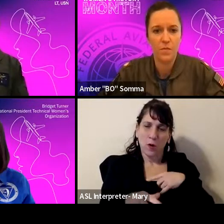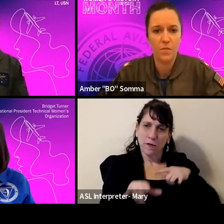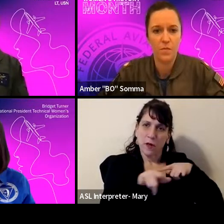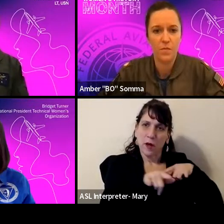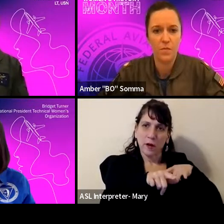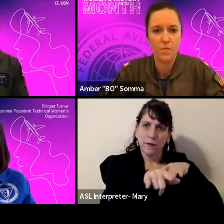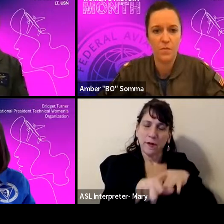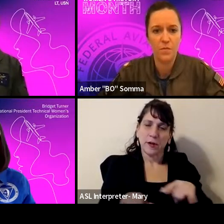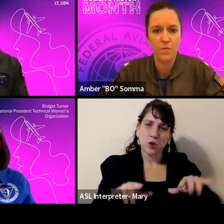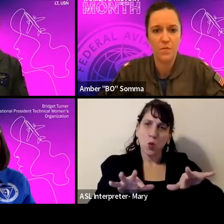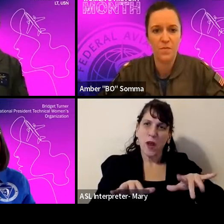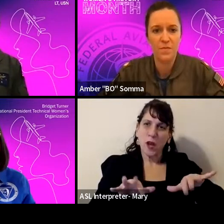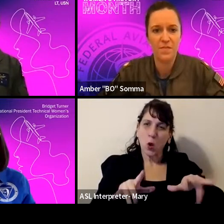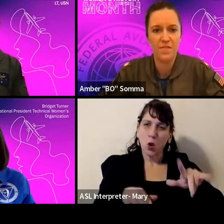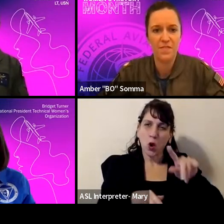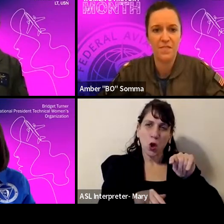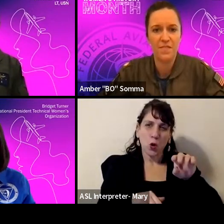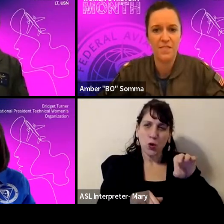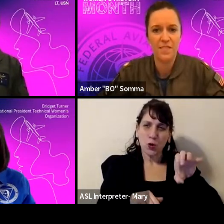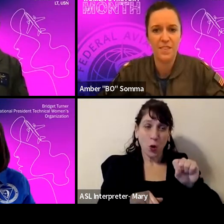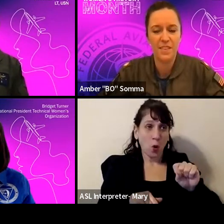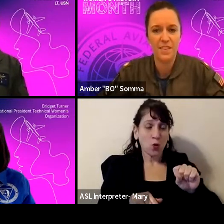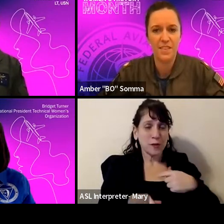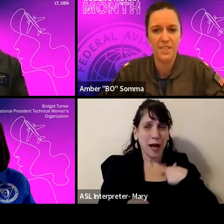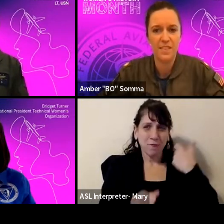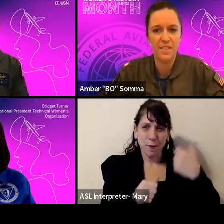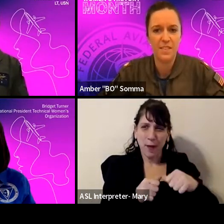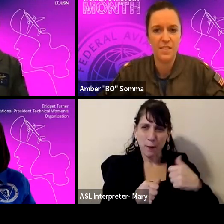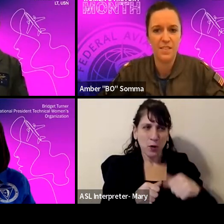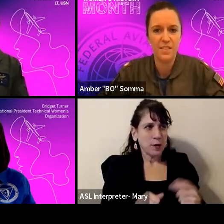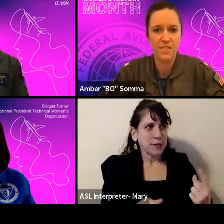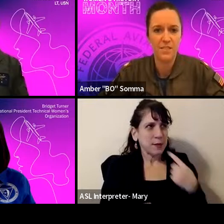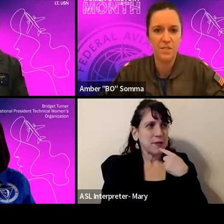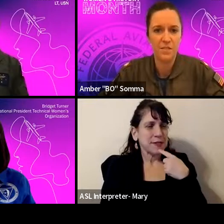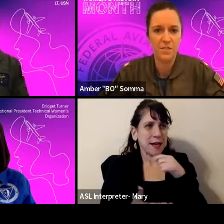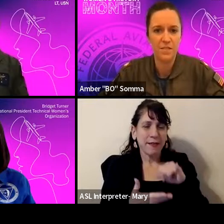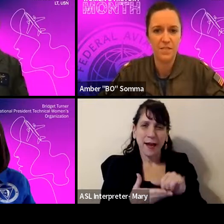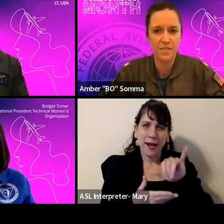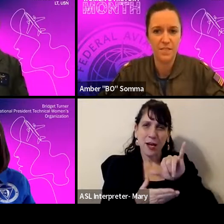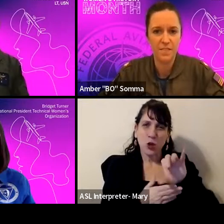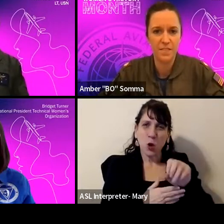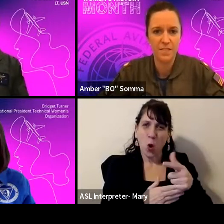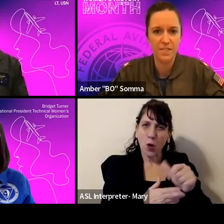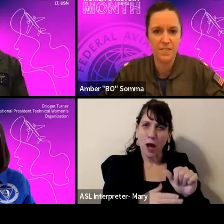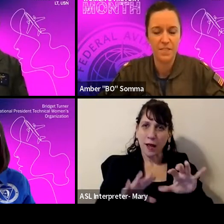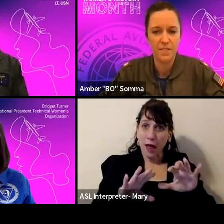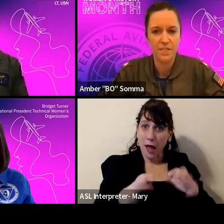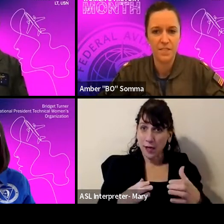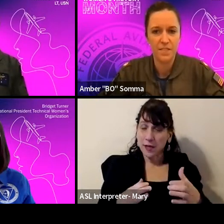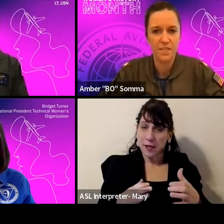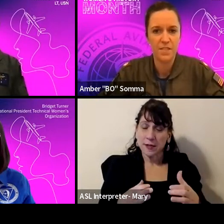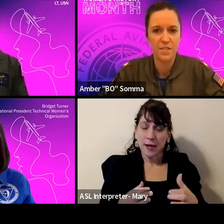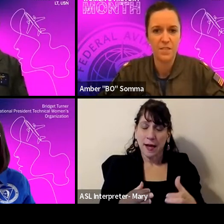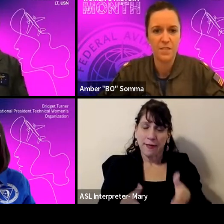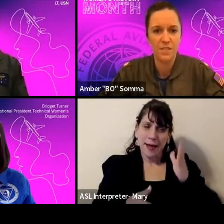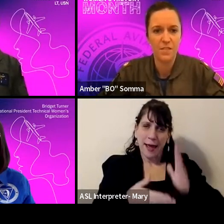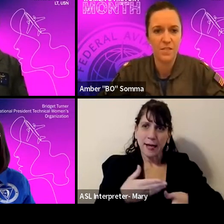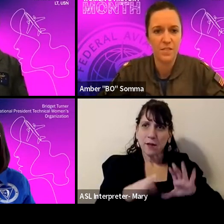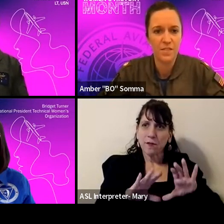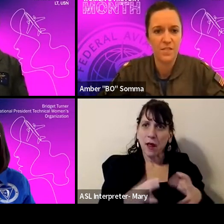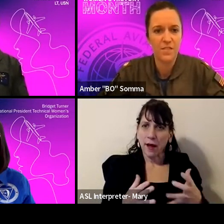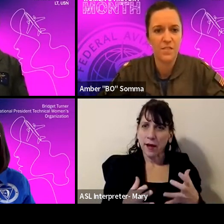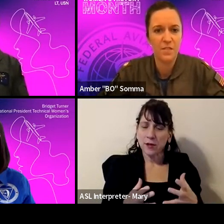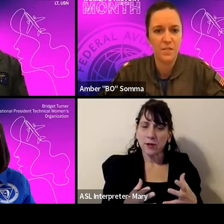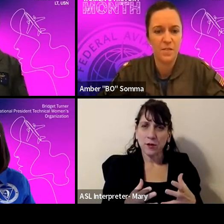wiggle your toes. And I remember someone said that once in a yoga class, you know, at the very end of class, to kind